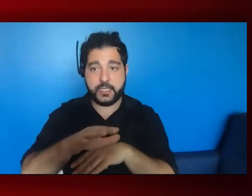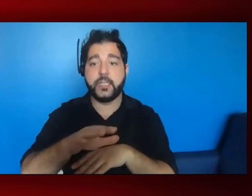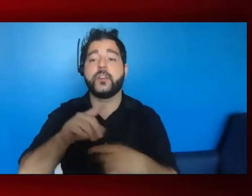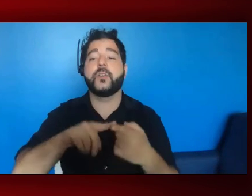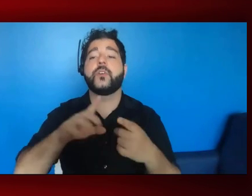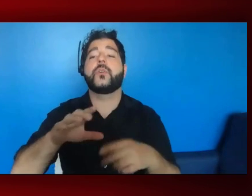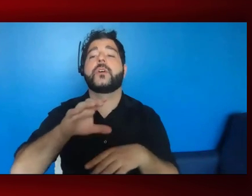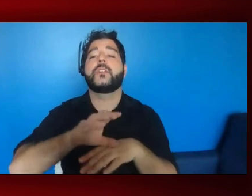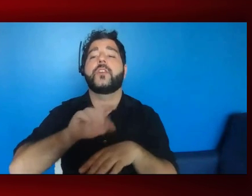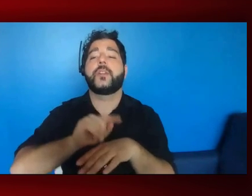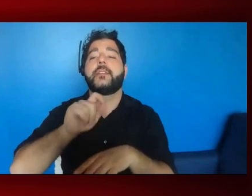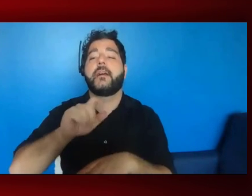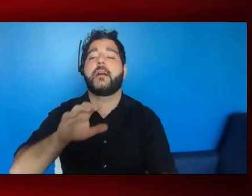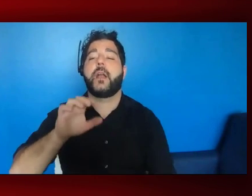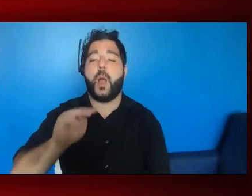kush@soapboxconsulting.com.